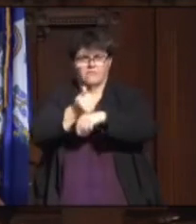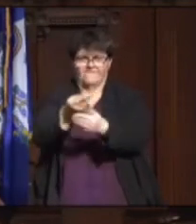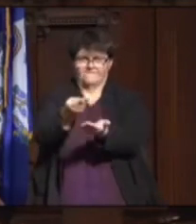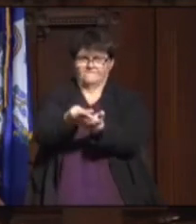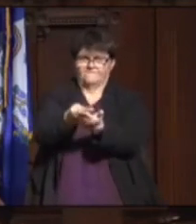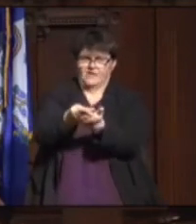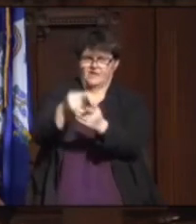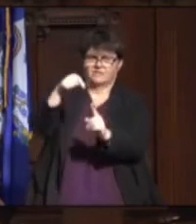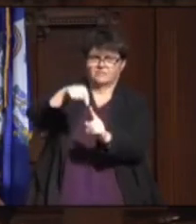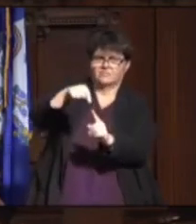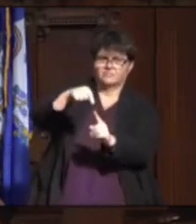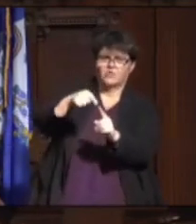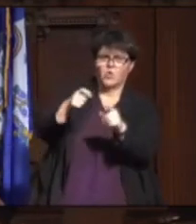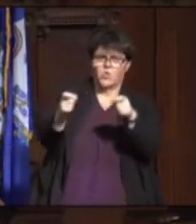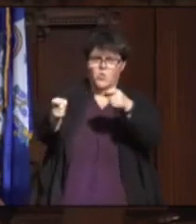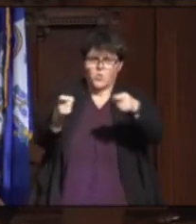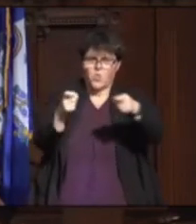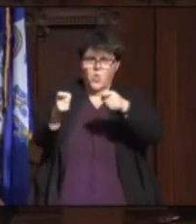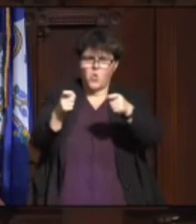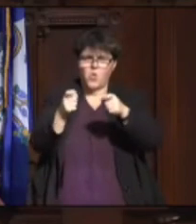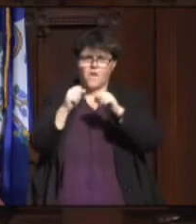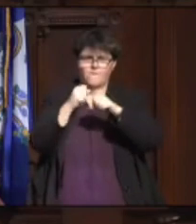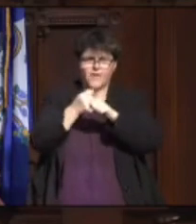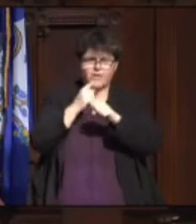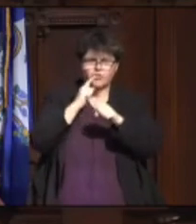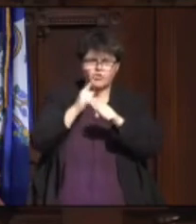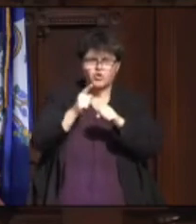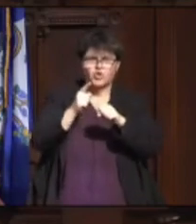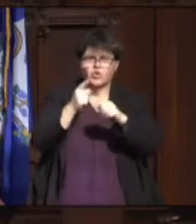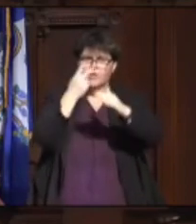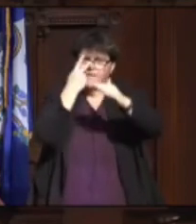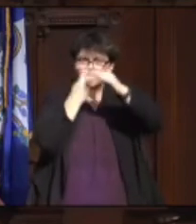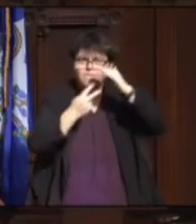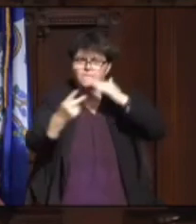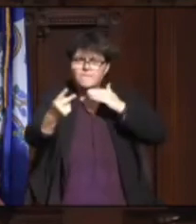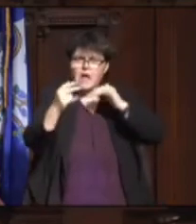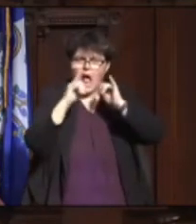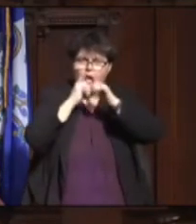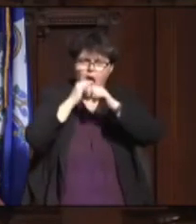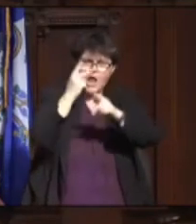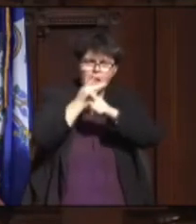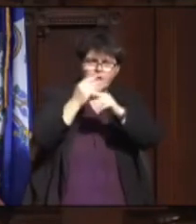predictability and stability to our budget process. You did that. Thank you.